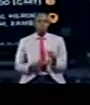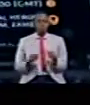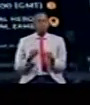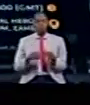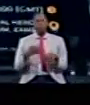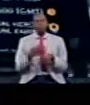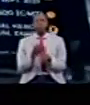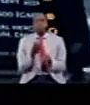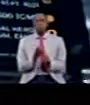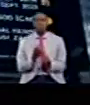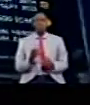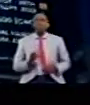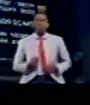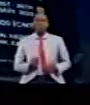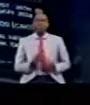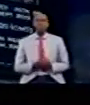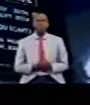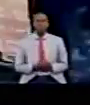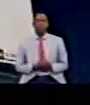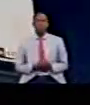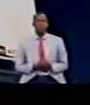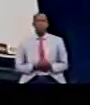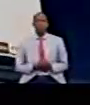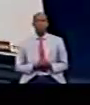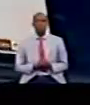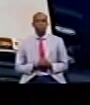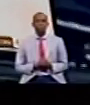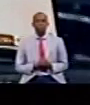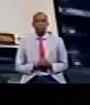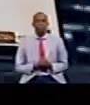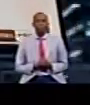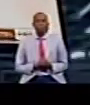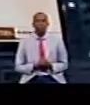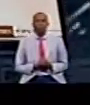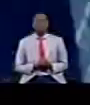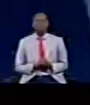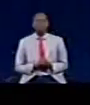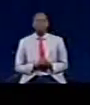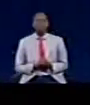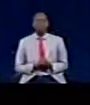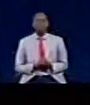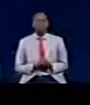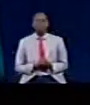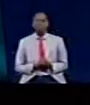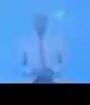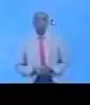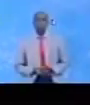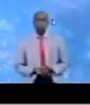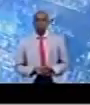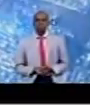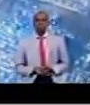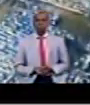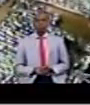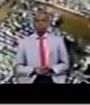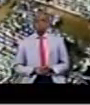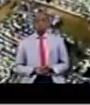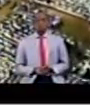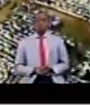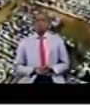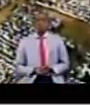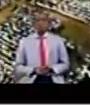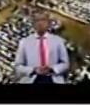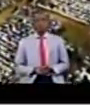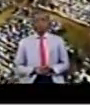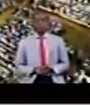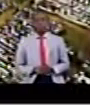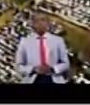the God will walk upon her. Many hope, realize, the man will just be criticizing the woman every now and